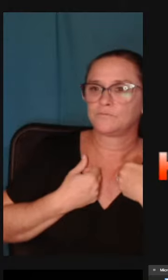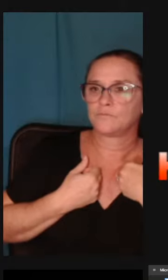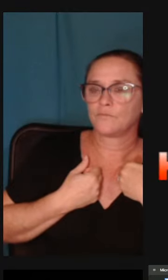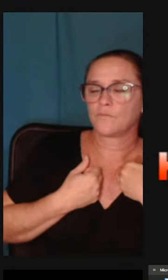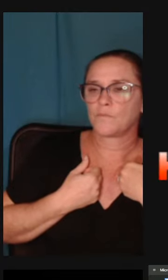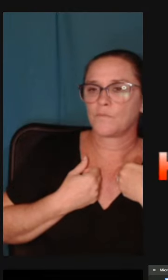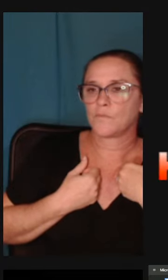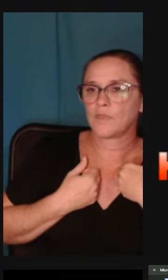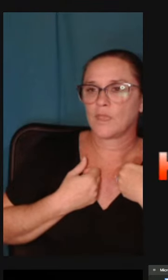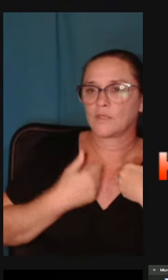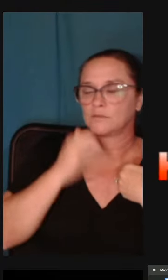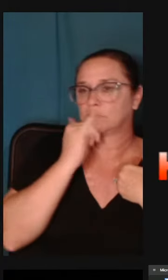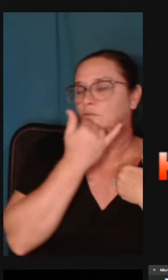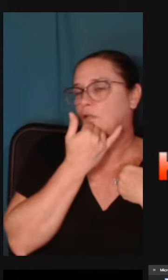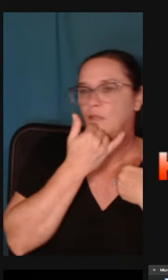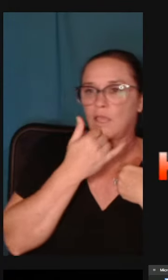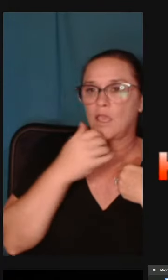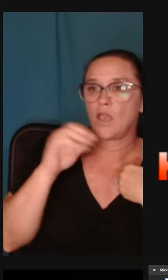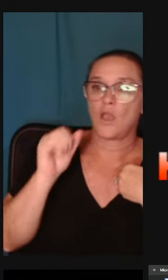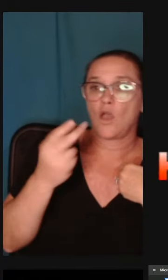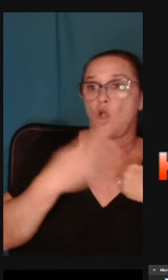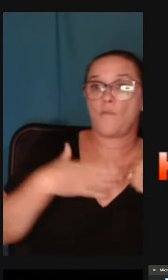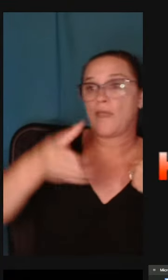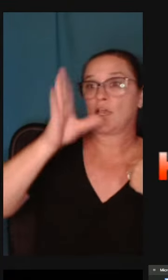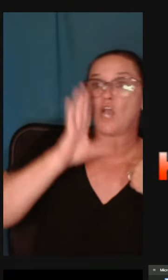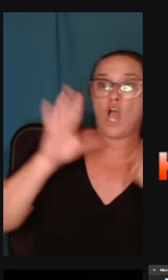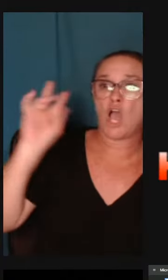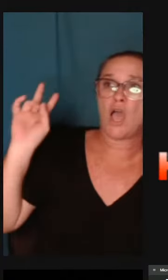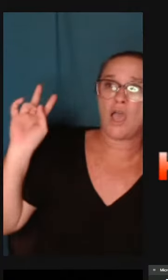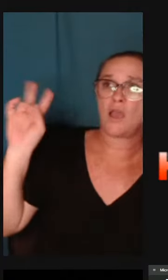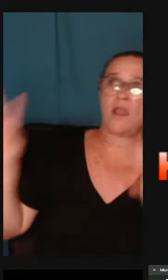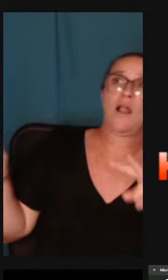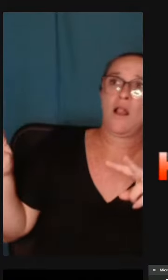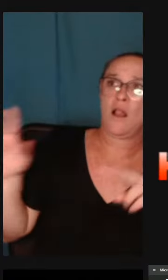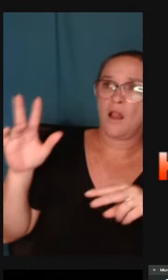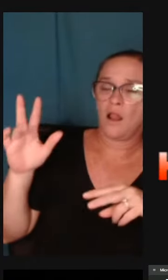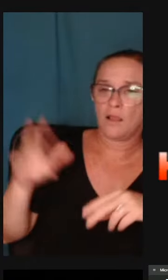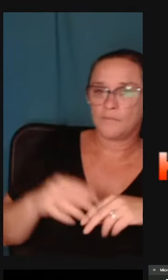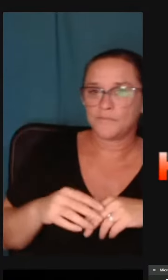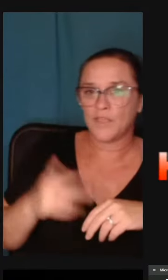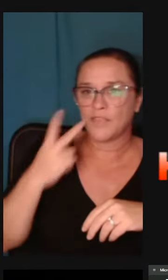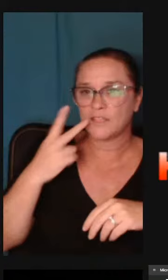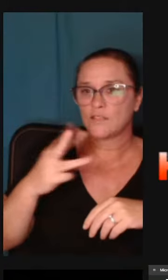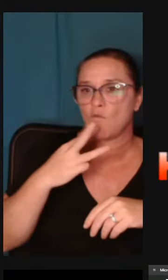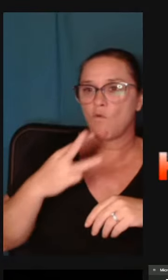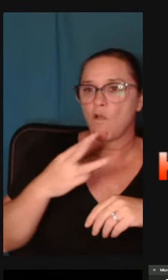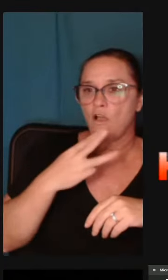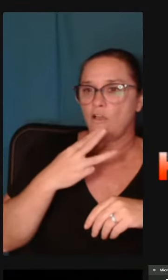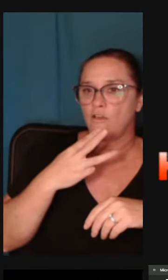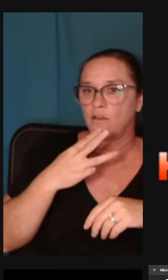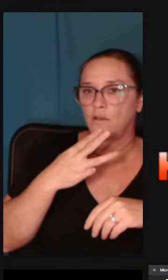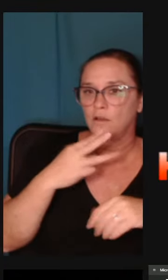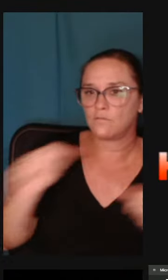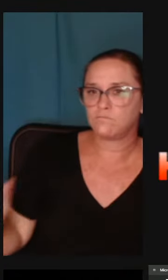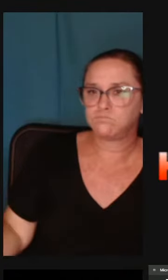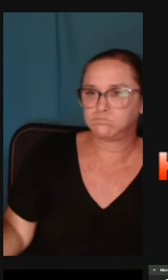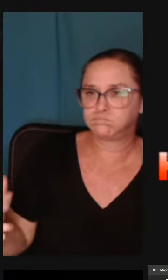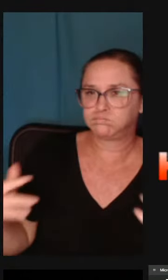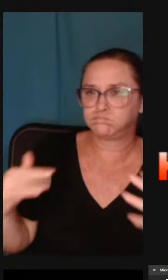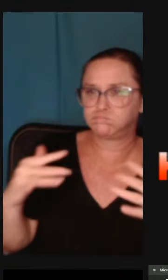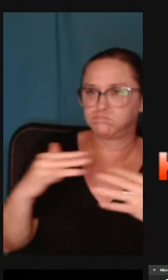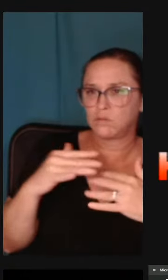When suddenly, oh my God, look out. They see water flooding Boulder